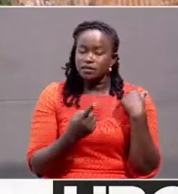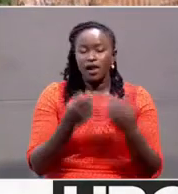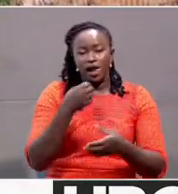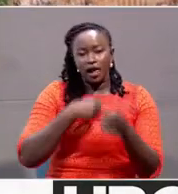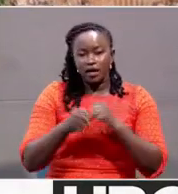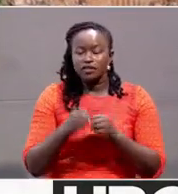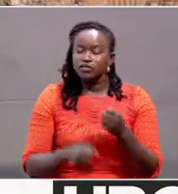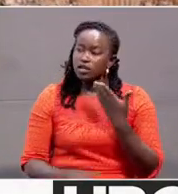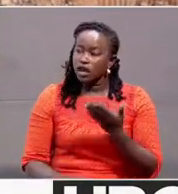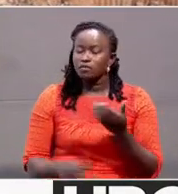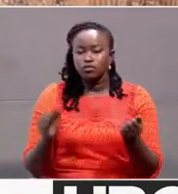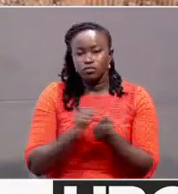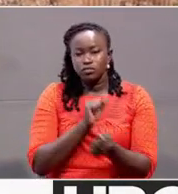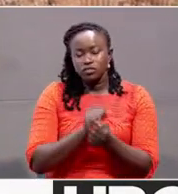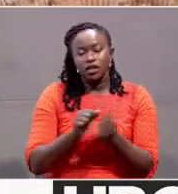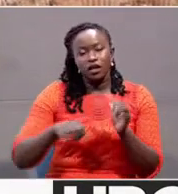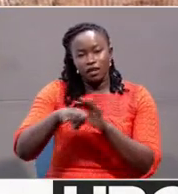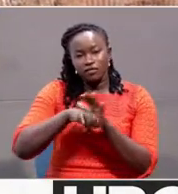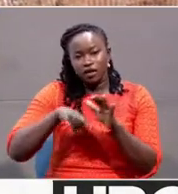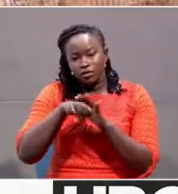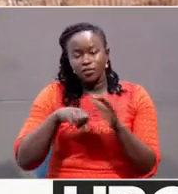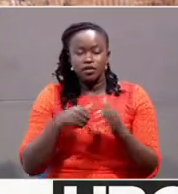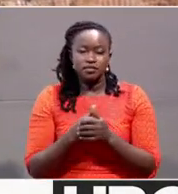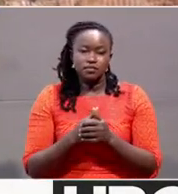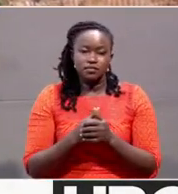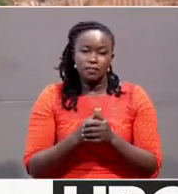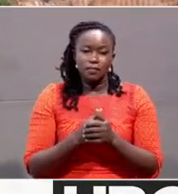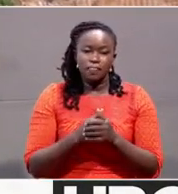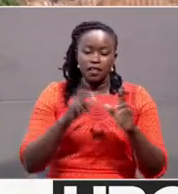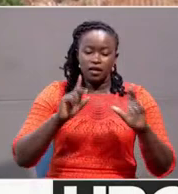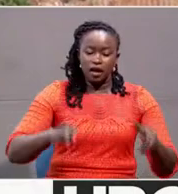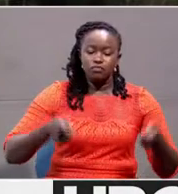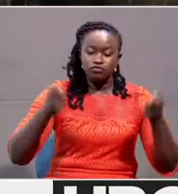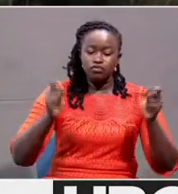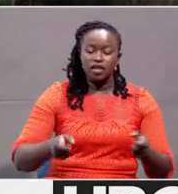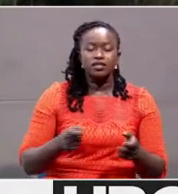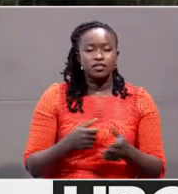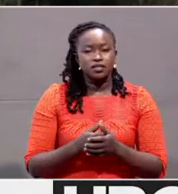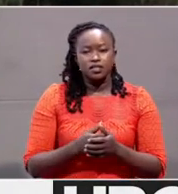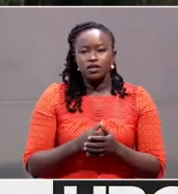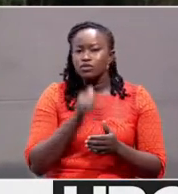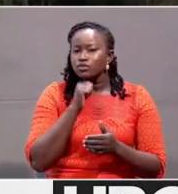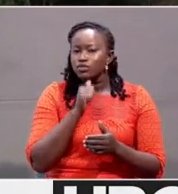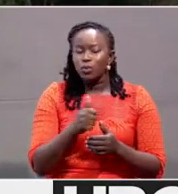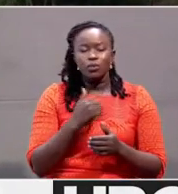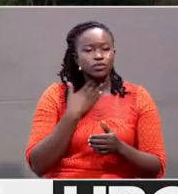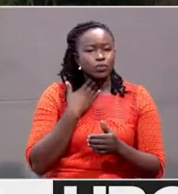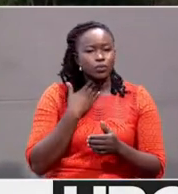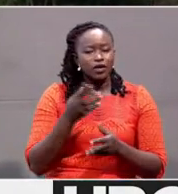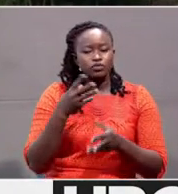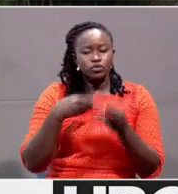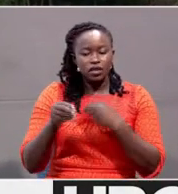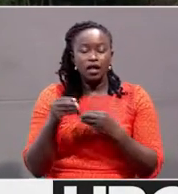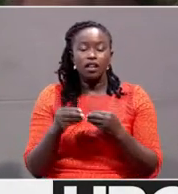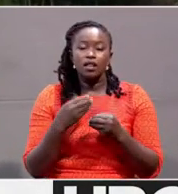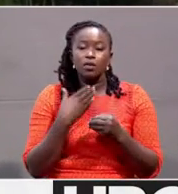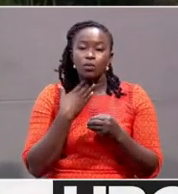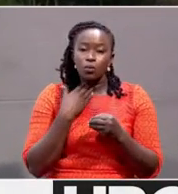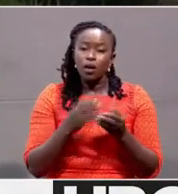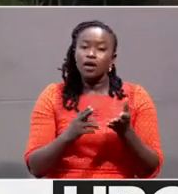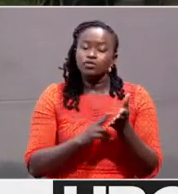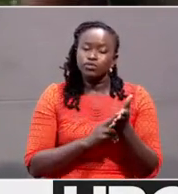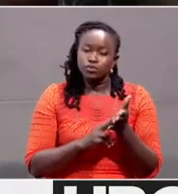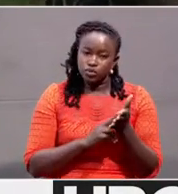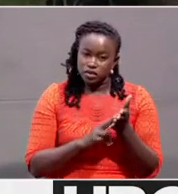activity endangers environment. Bricks, I've been told that they are not intended for selling, they are intended for